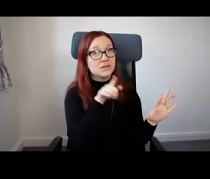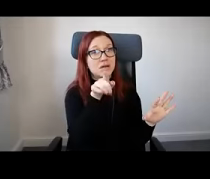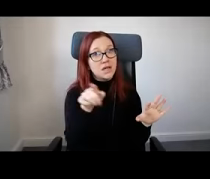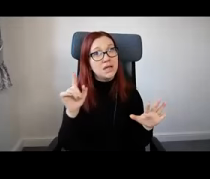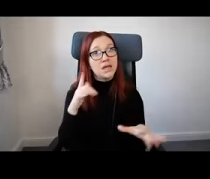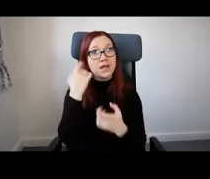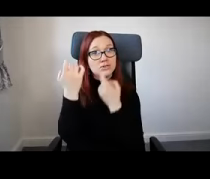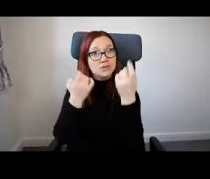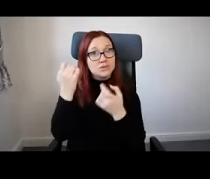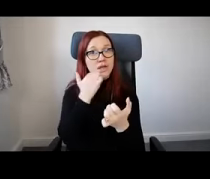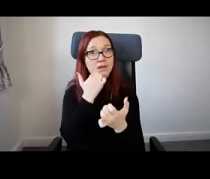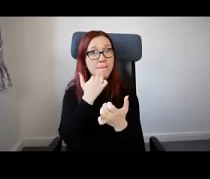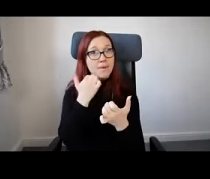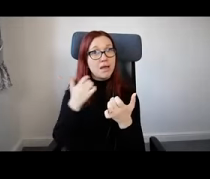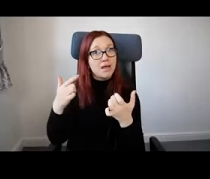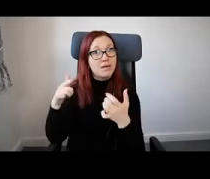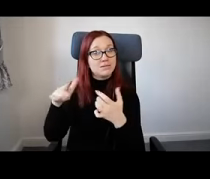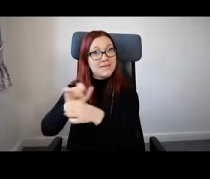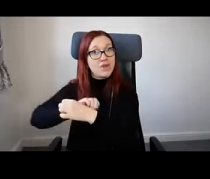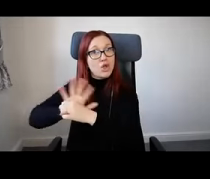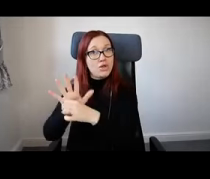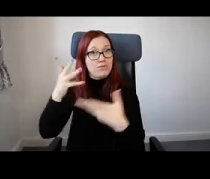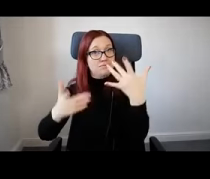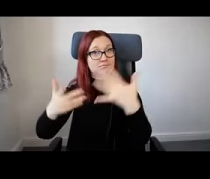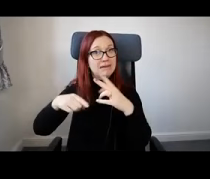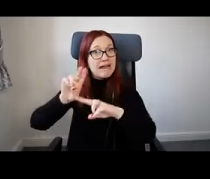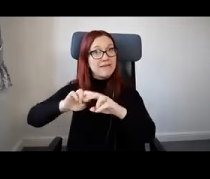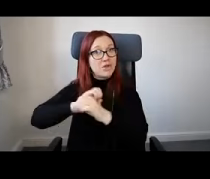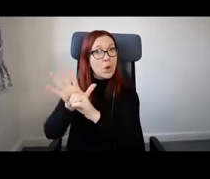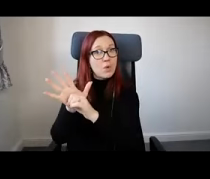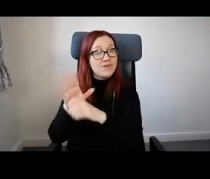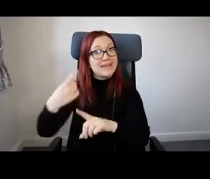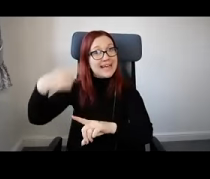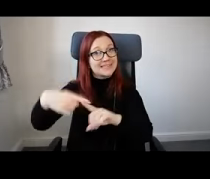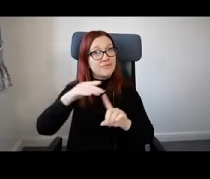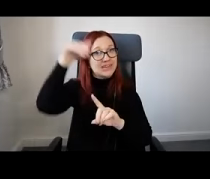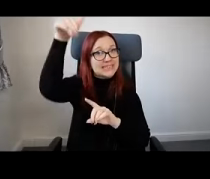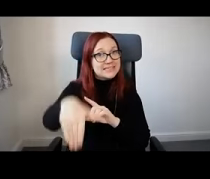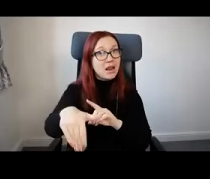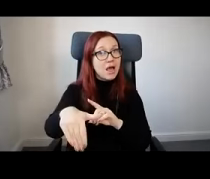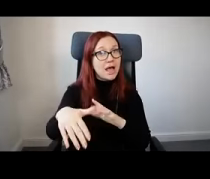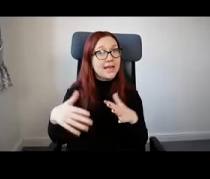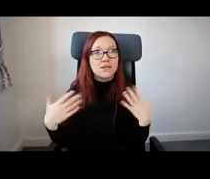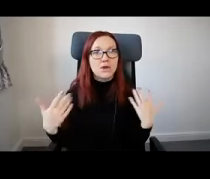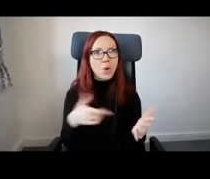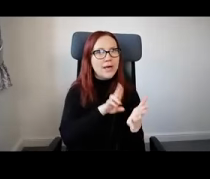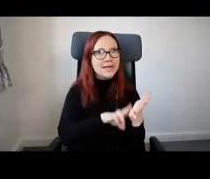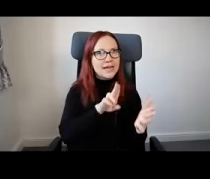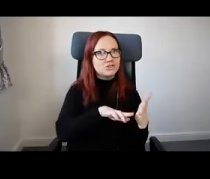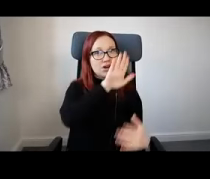COVID has actually accelerated that decline, or could it have been sort of naturally going that way